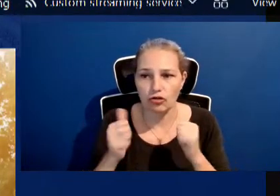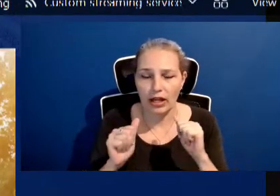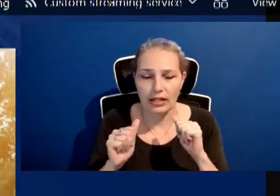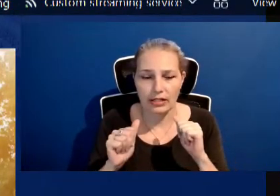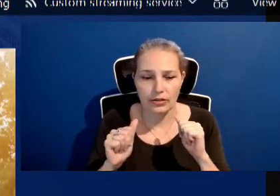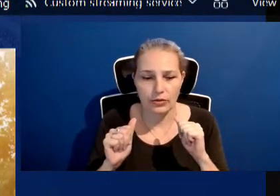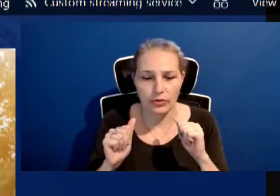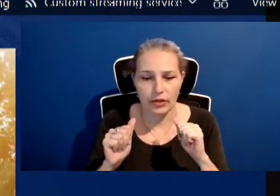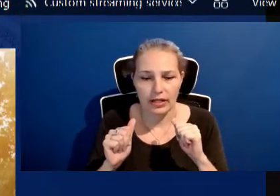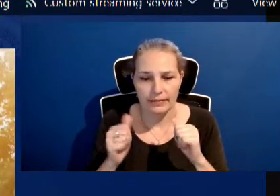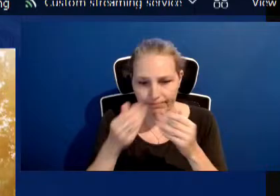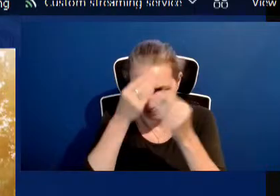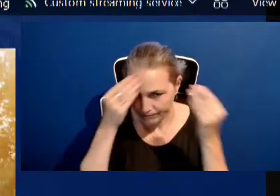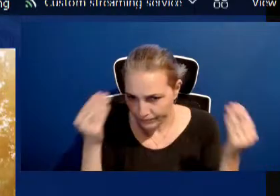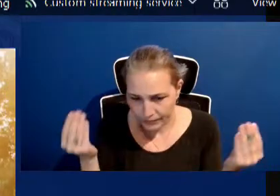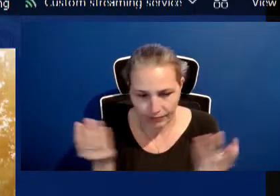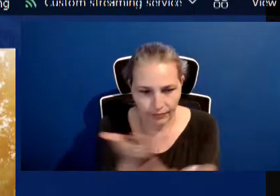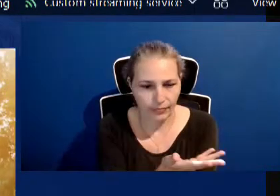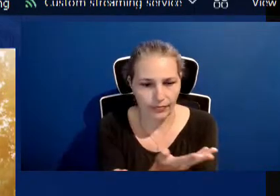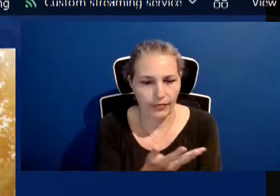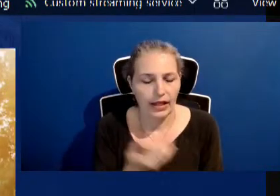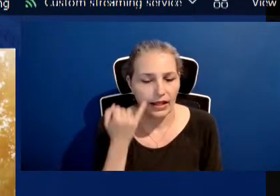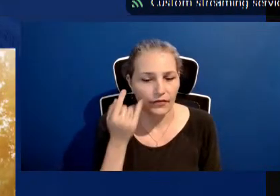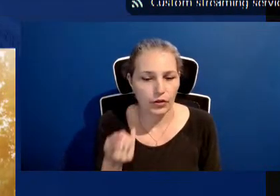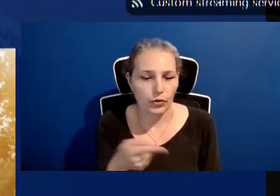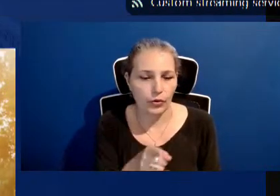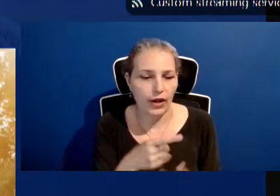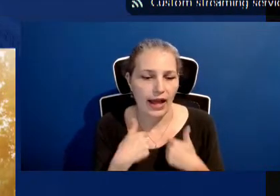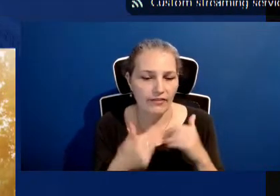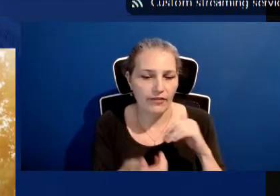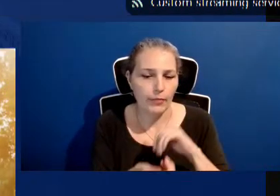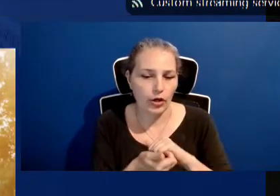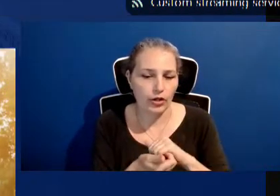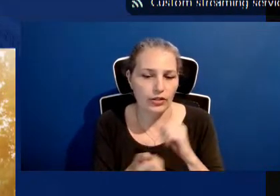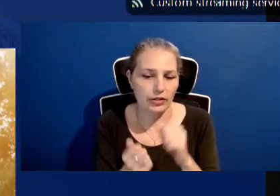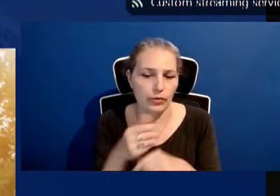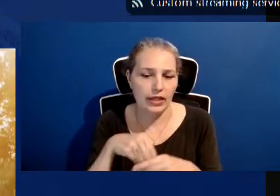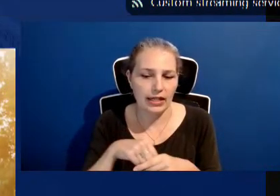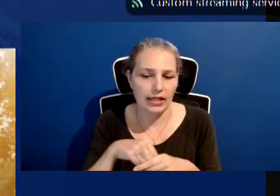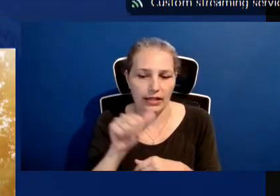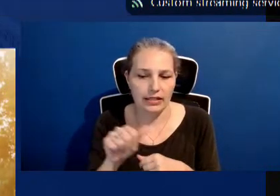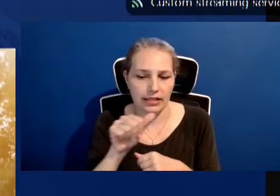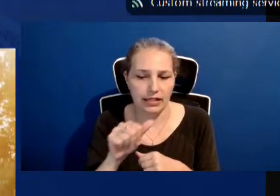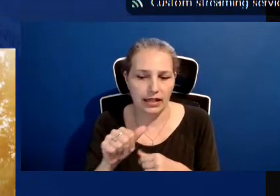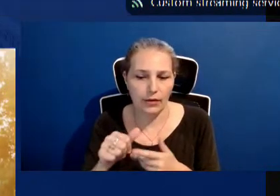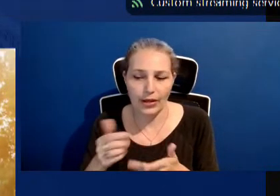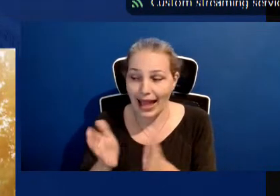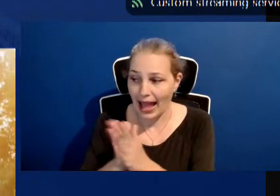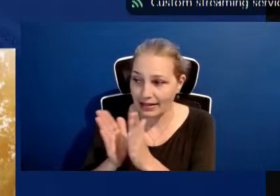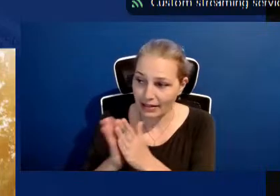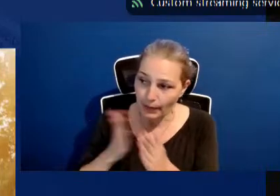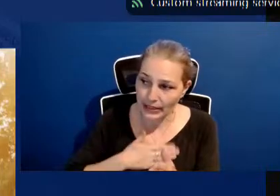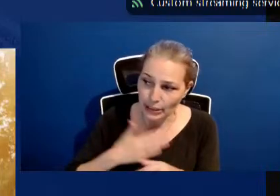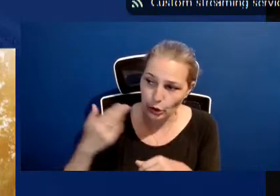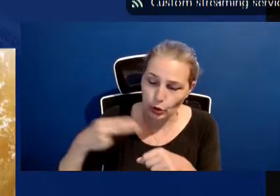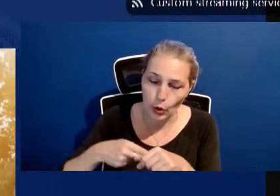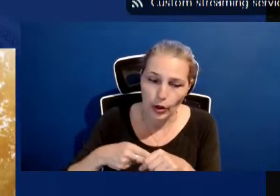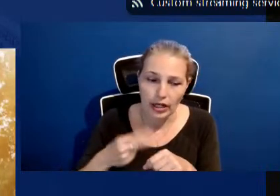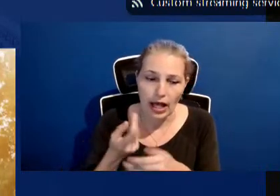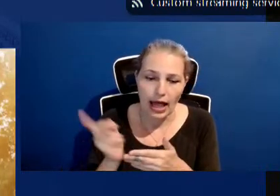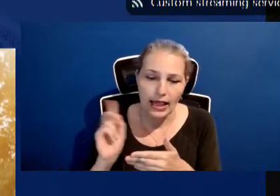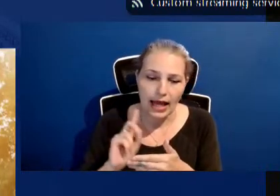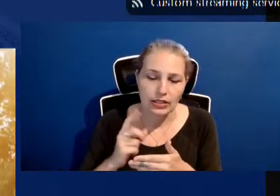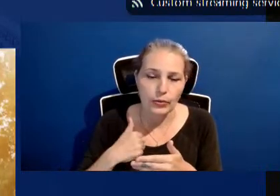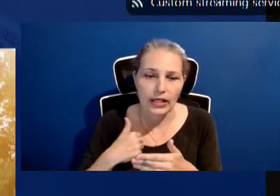out. If you have partners in Altadena that want to be part of this, we ask that you also join us. Last week